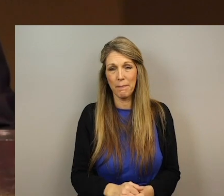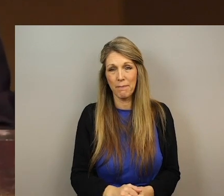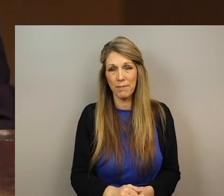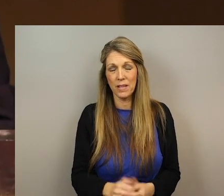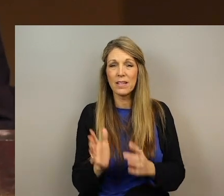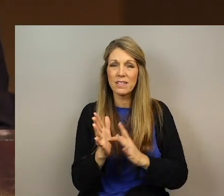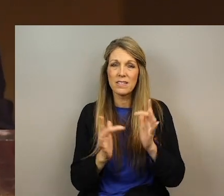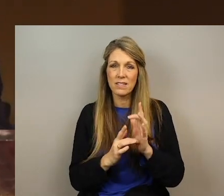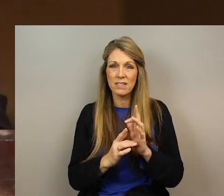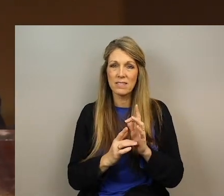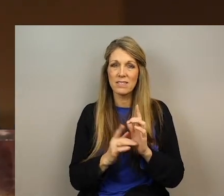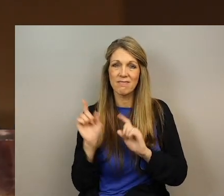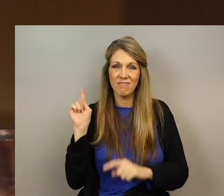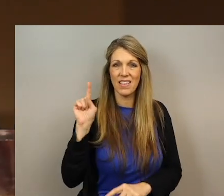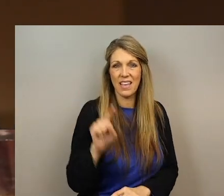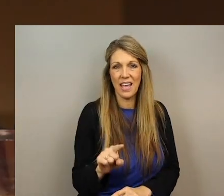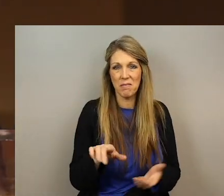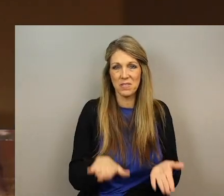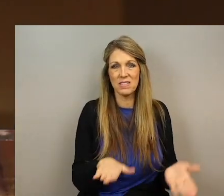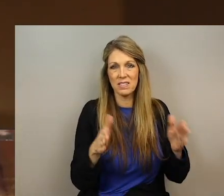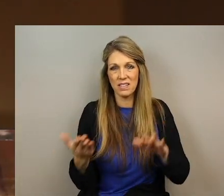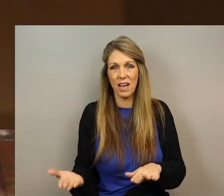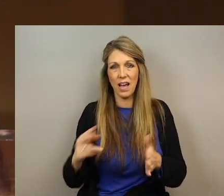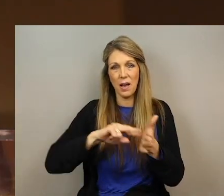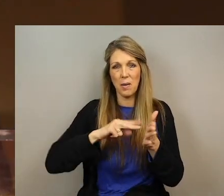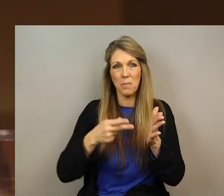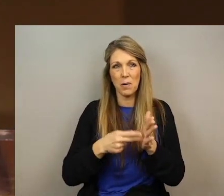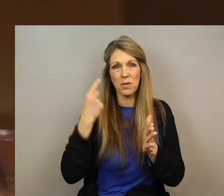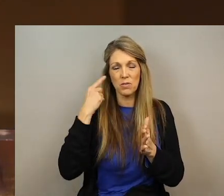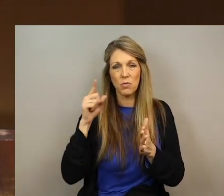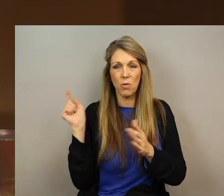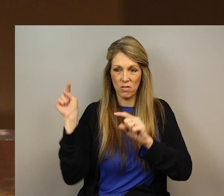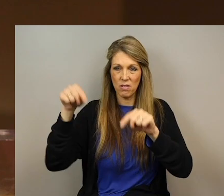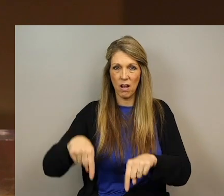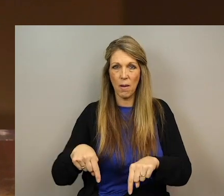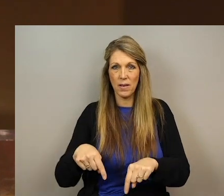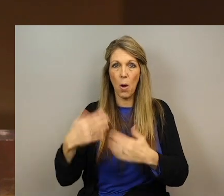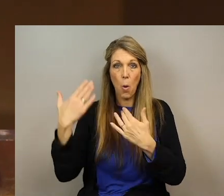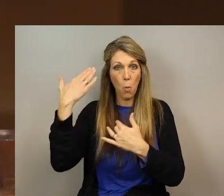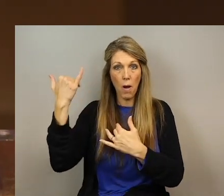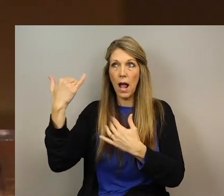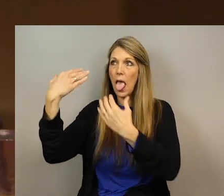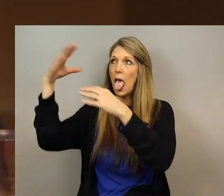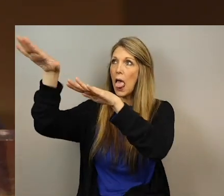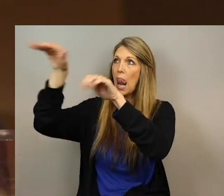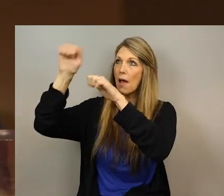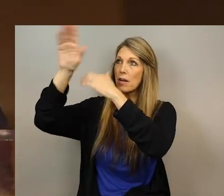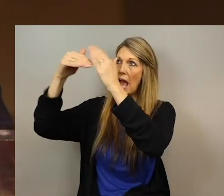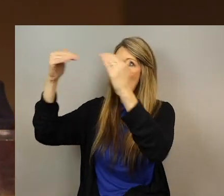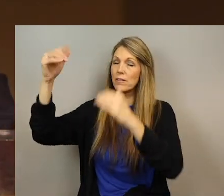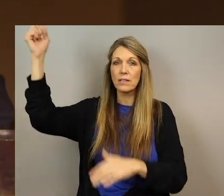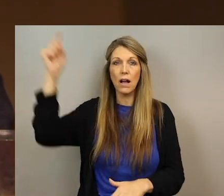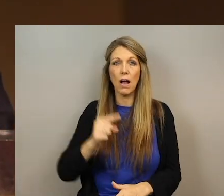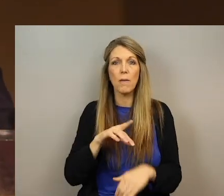Jesus came to die. The purpose for his coming, the reason he left the throne room of heaven, was to